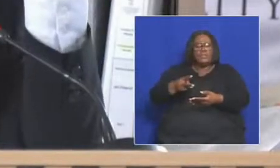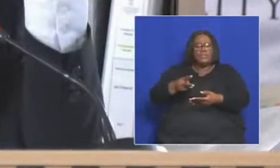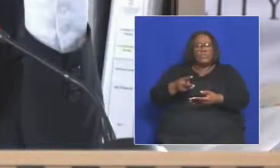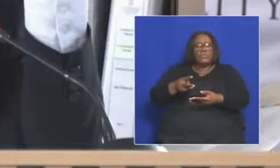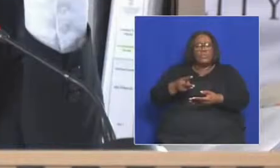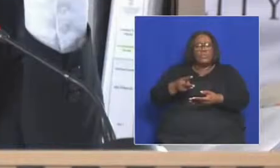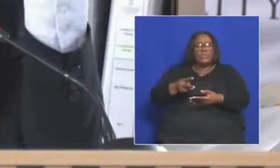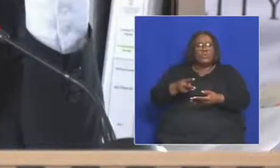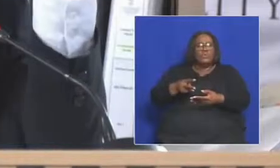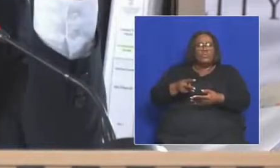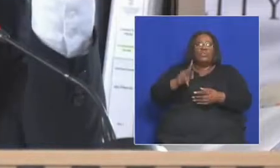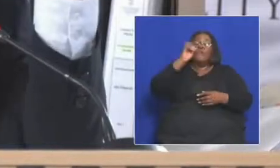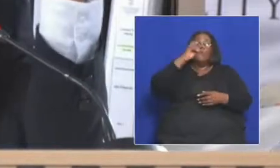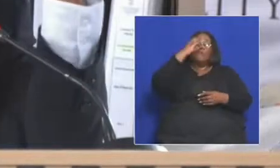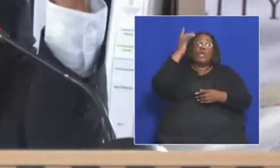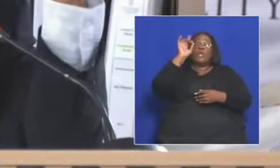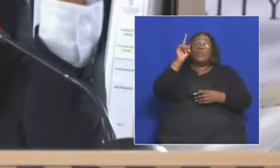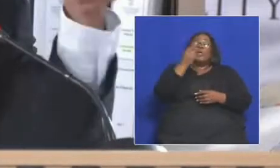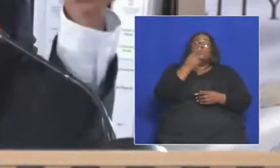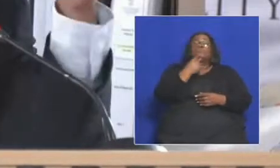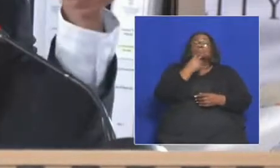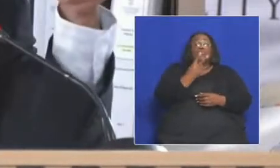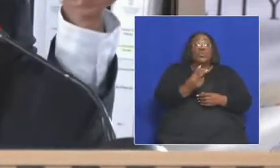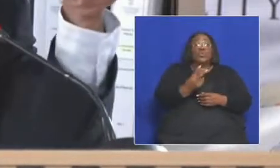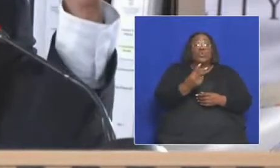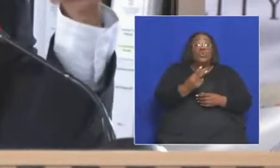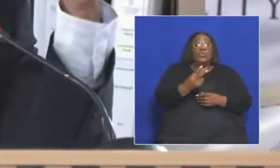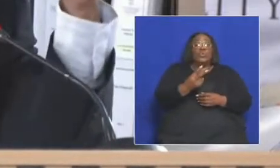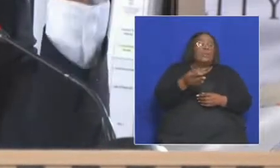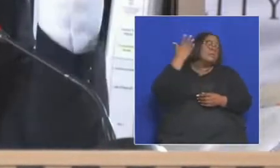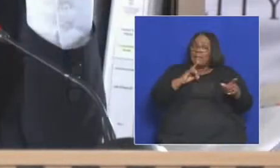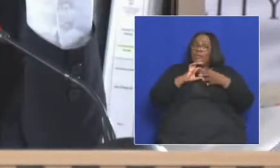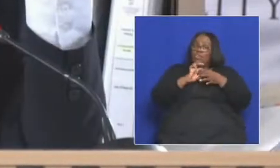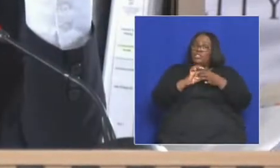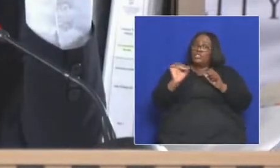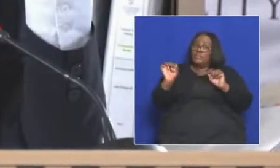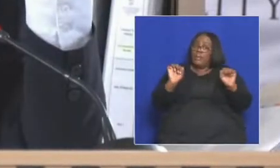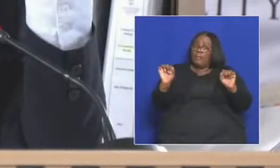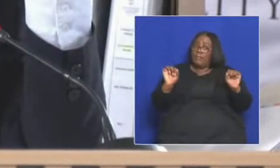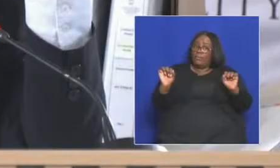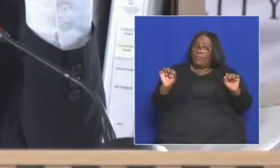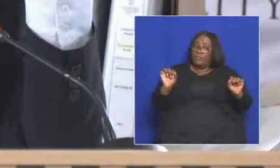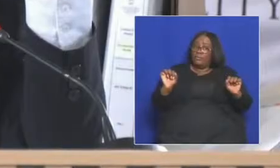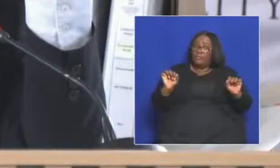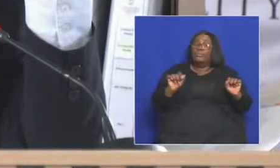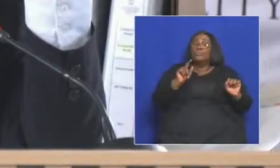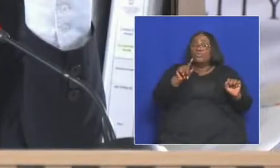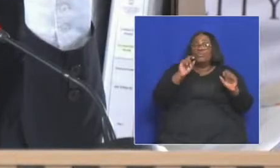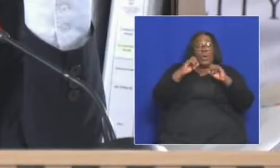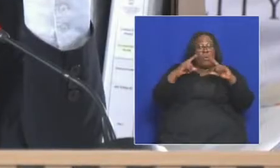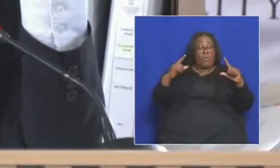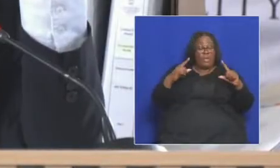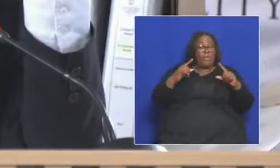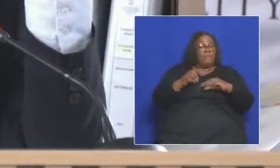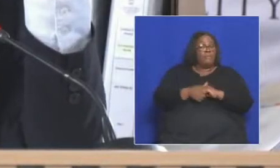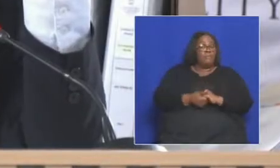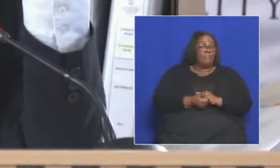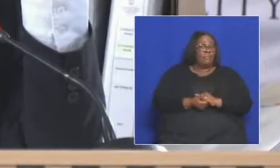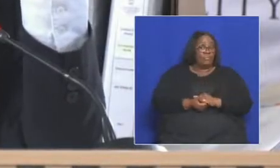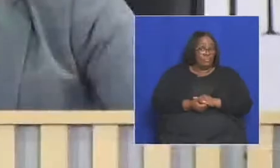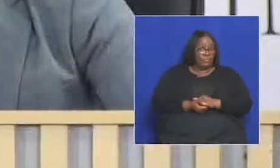memory. You knowing both Mr. Maumela and Mr. Msibi and tell that they time.